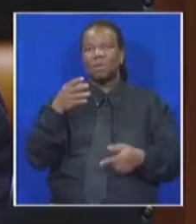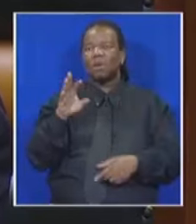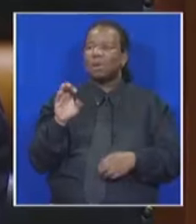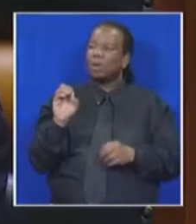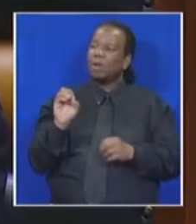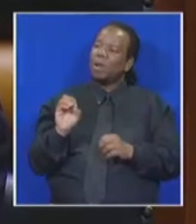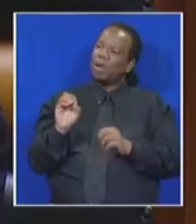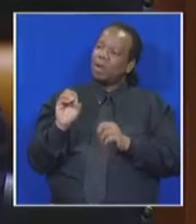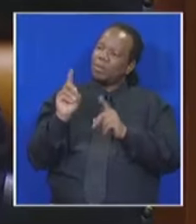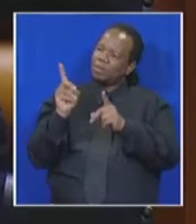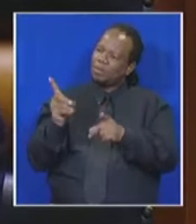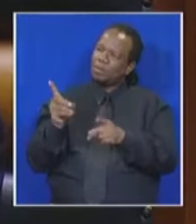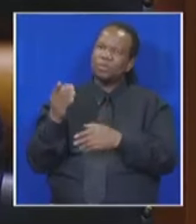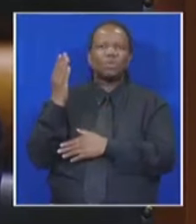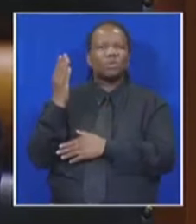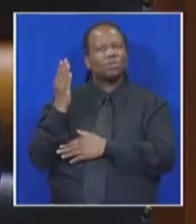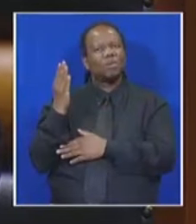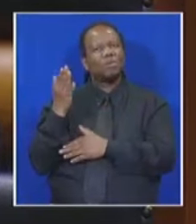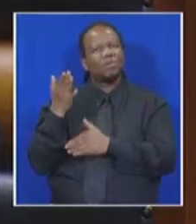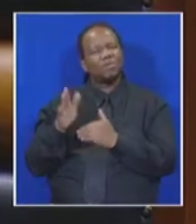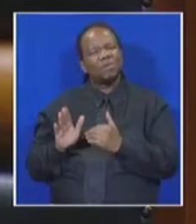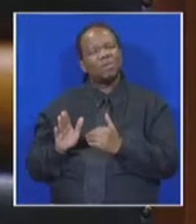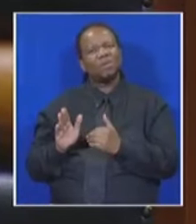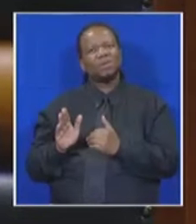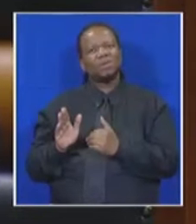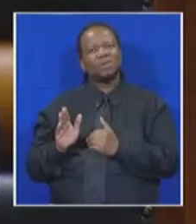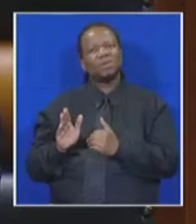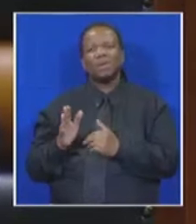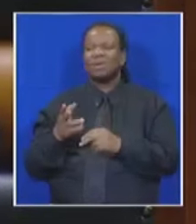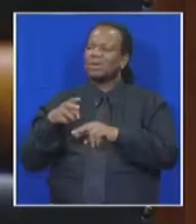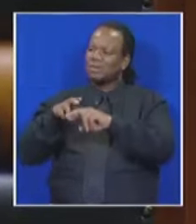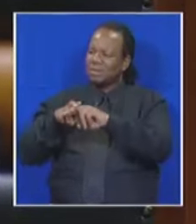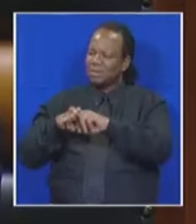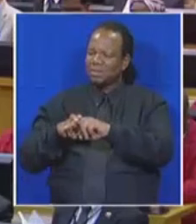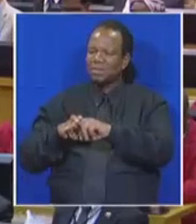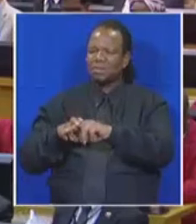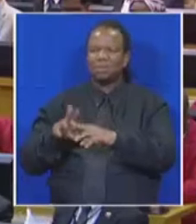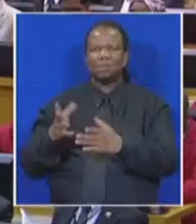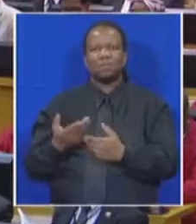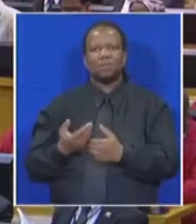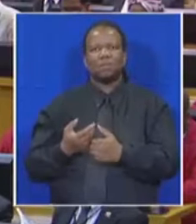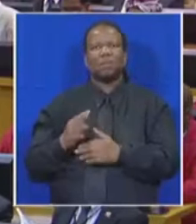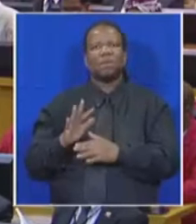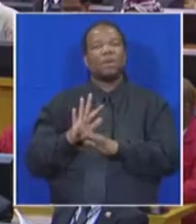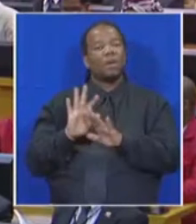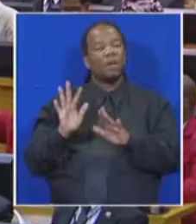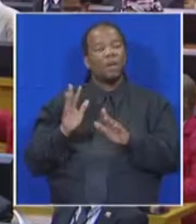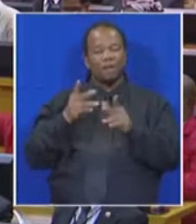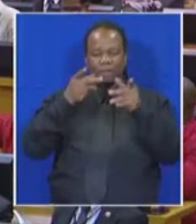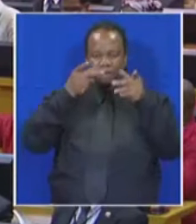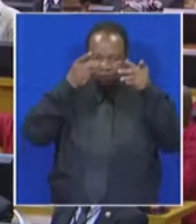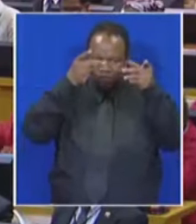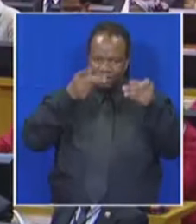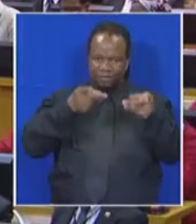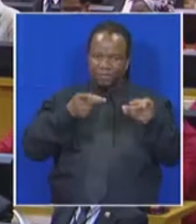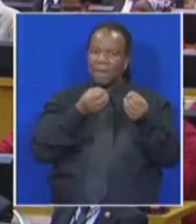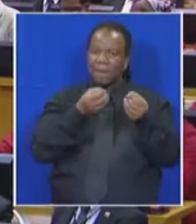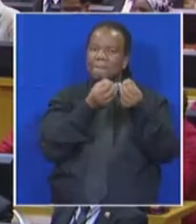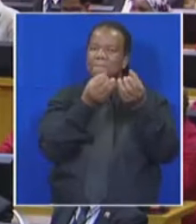opportunity to speak. But you gave a will ruling unless if you want to change your ruling. Take your seat. I made a ruling, many rulings here. You